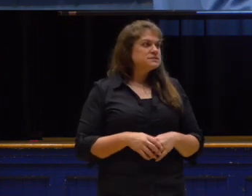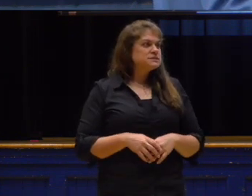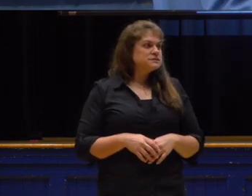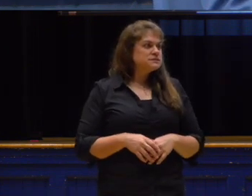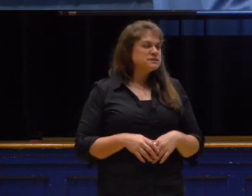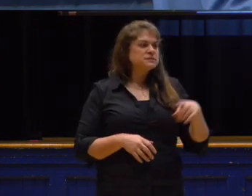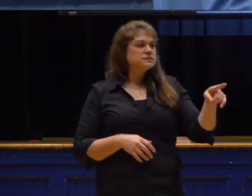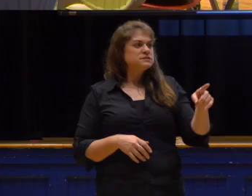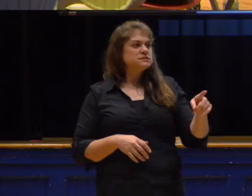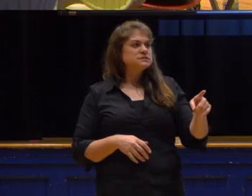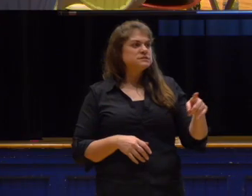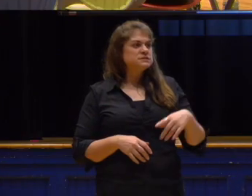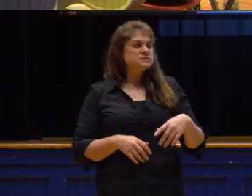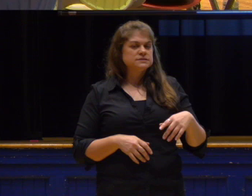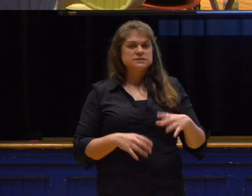So.